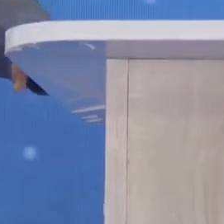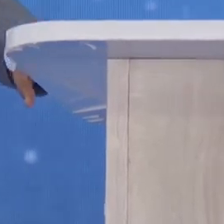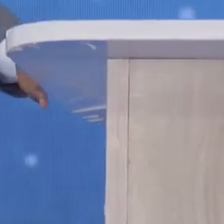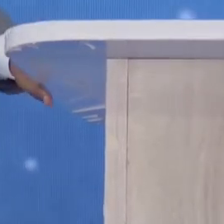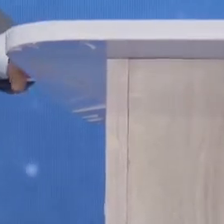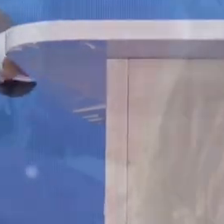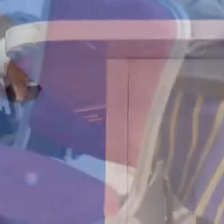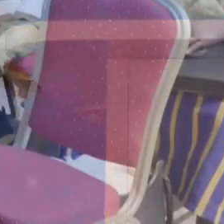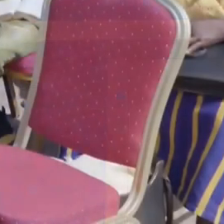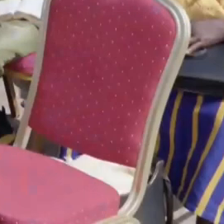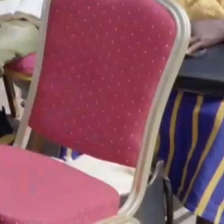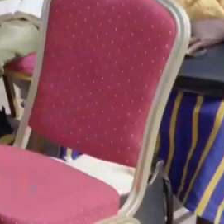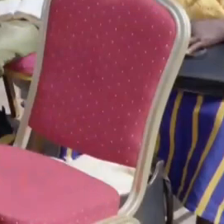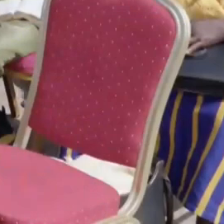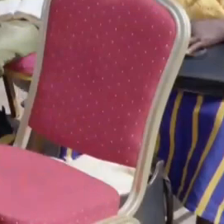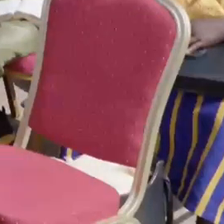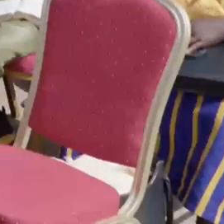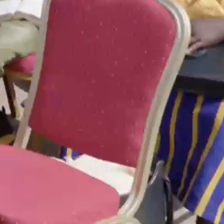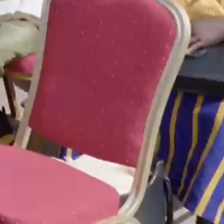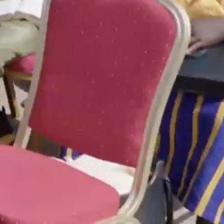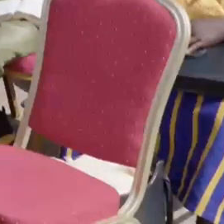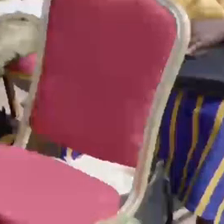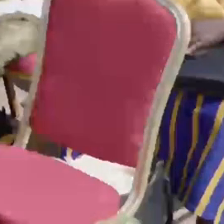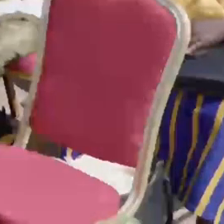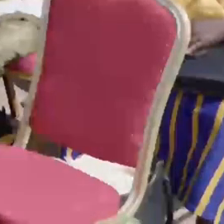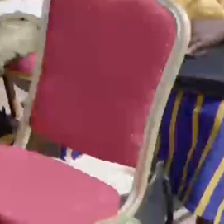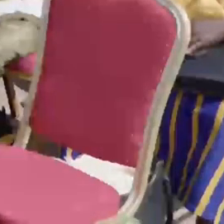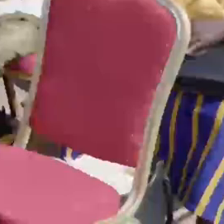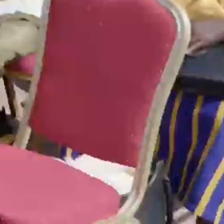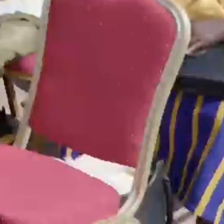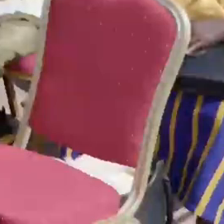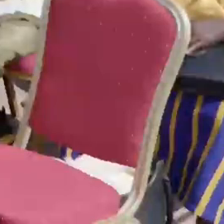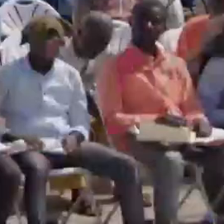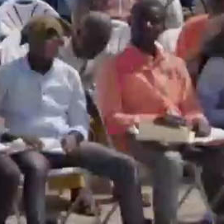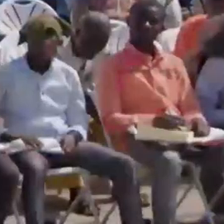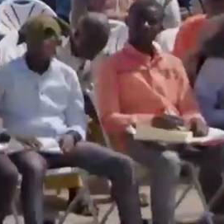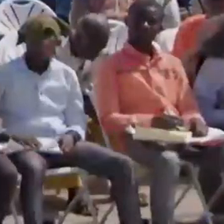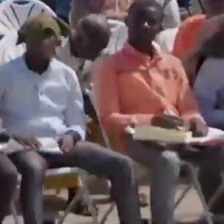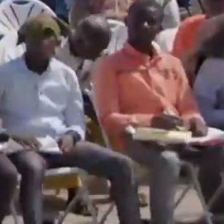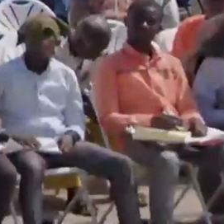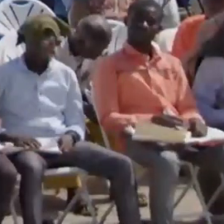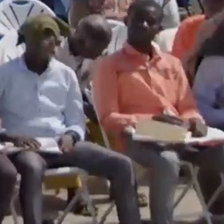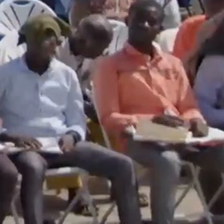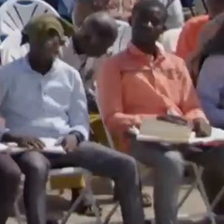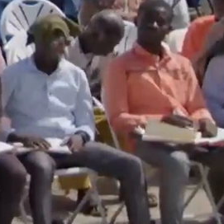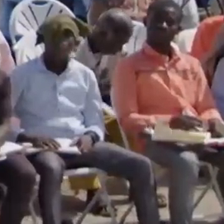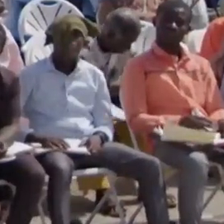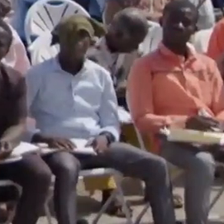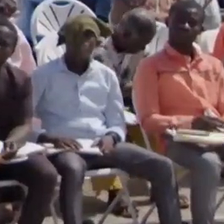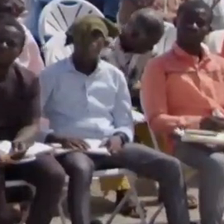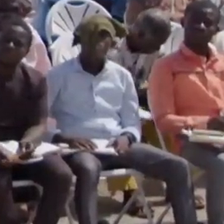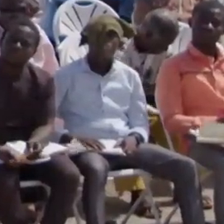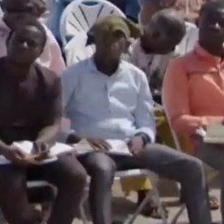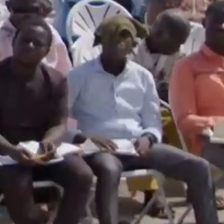travel out of Israel except when he was a baby and carried him to Egypt, but all the rest, until he